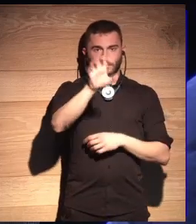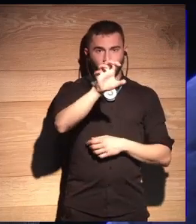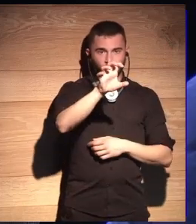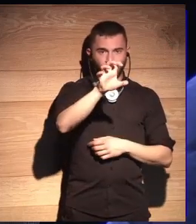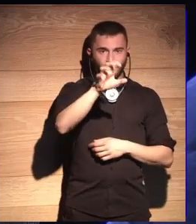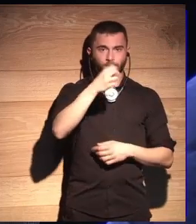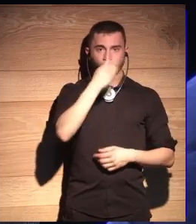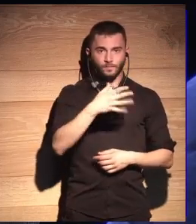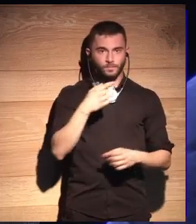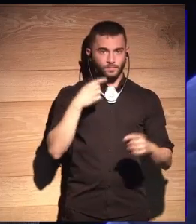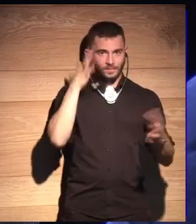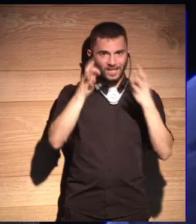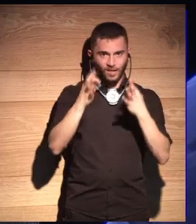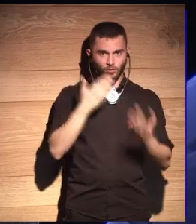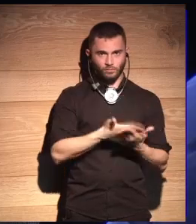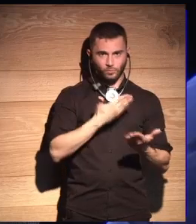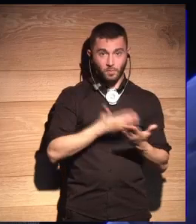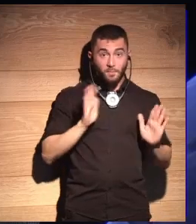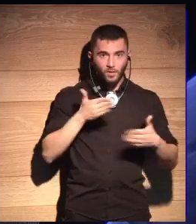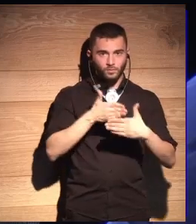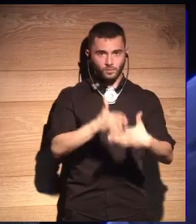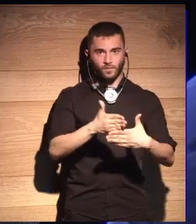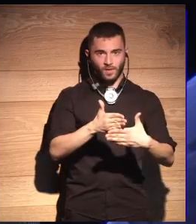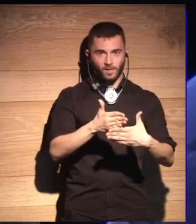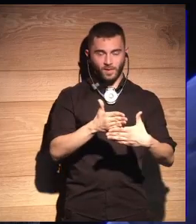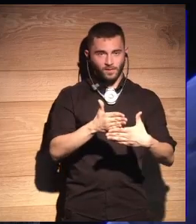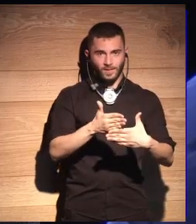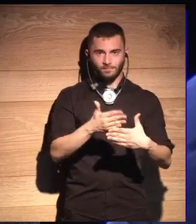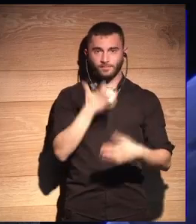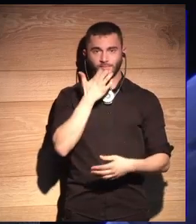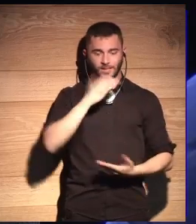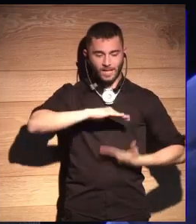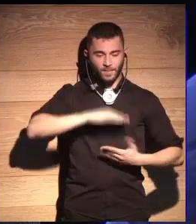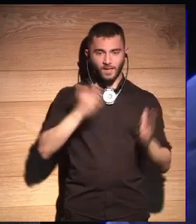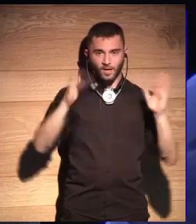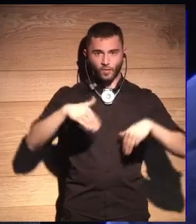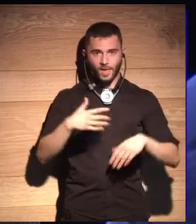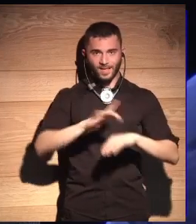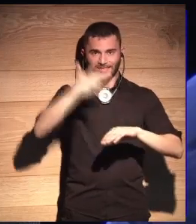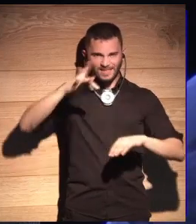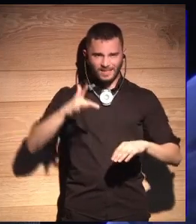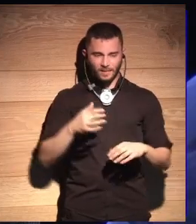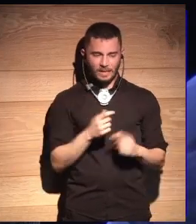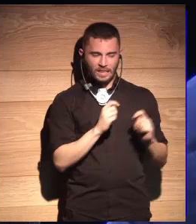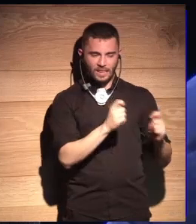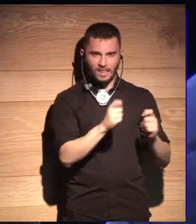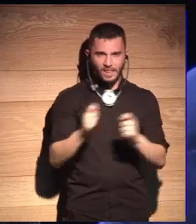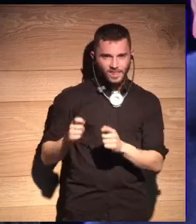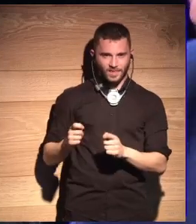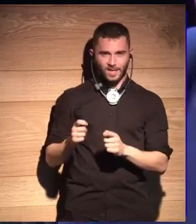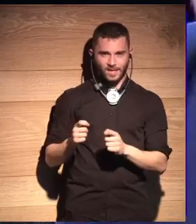shown to be right. And that will never be enough, having data, if you are not able to touch